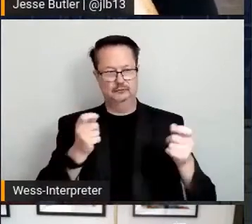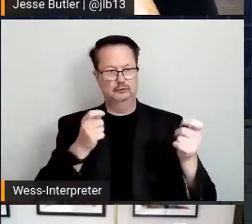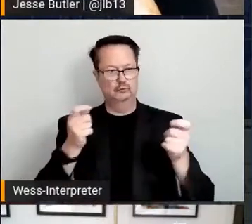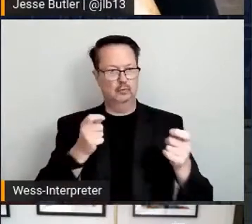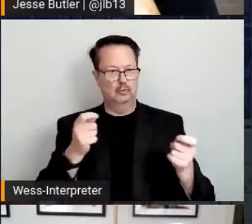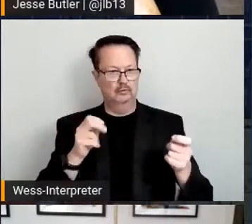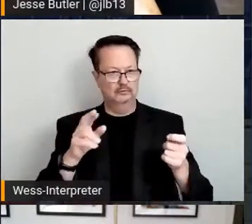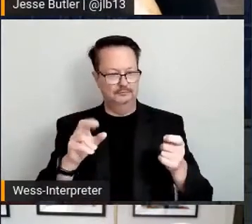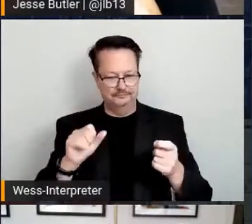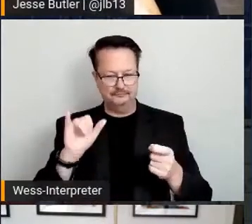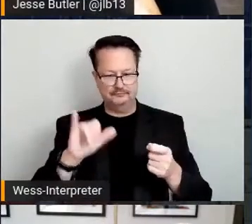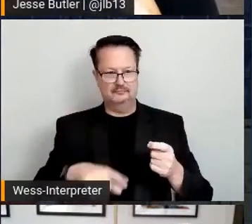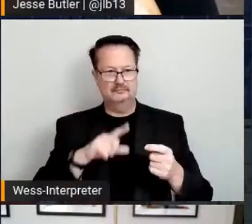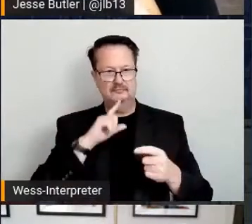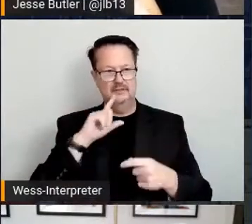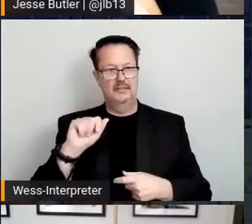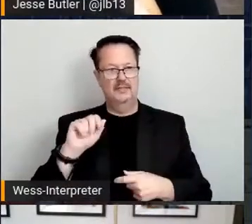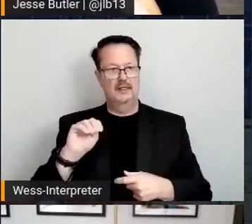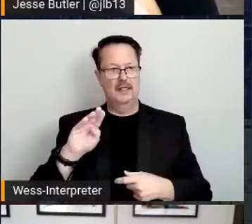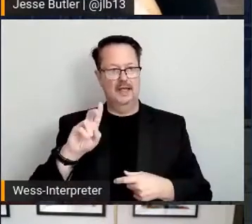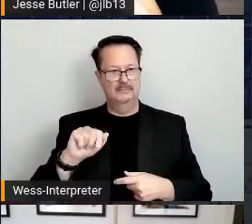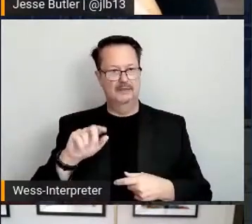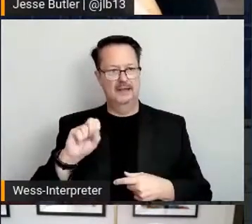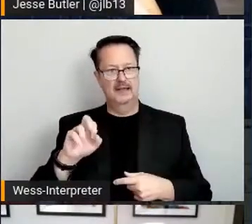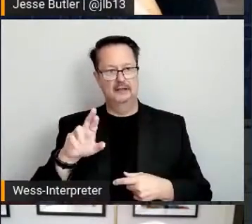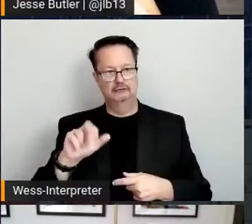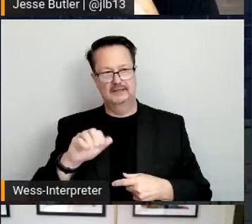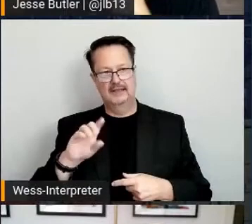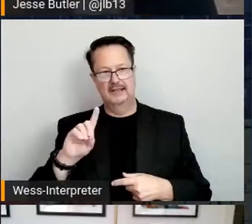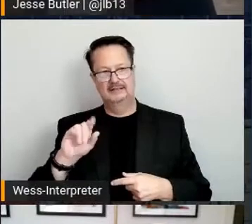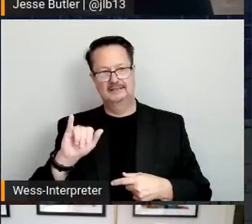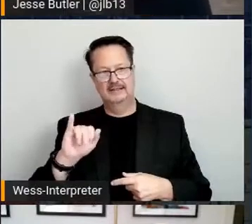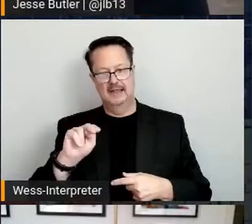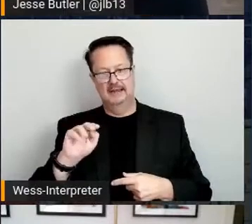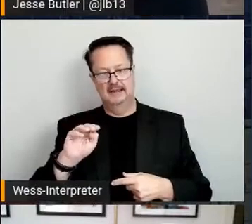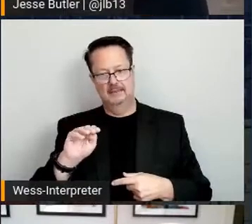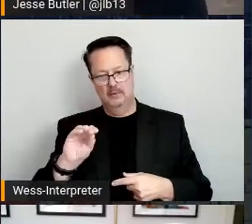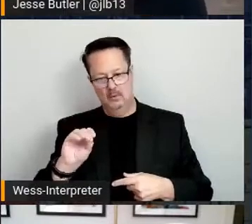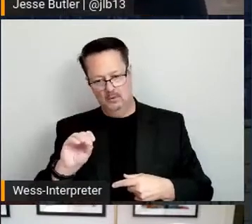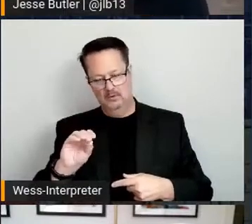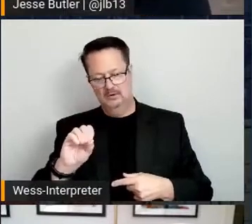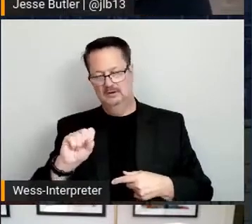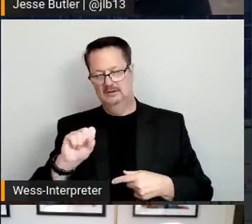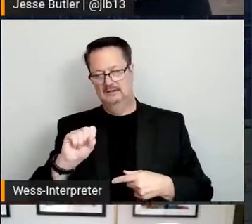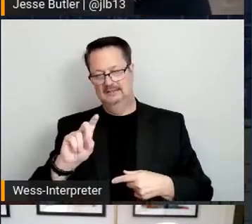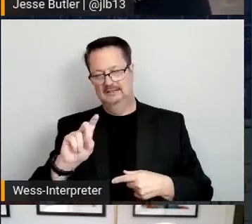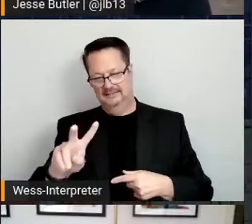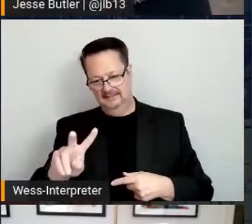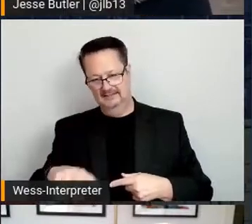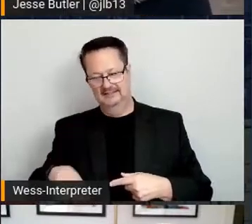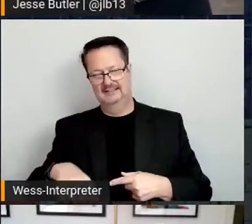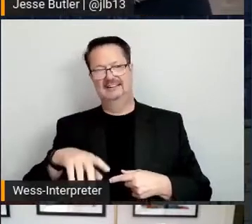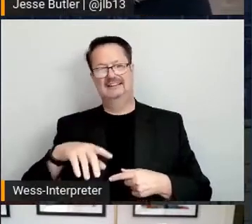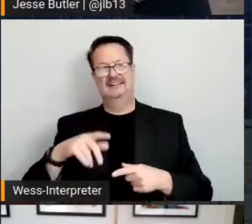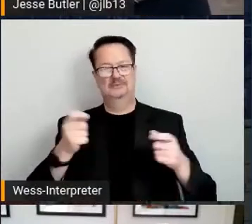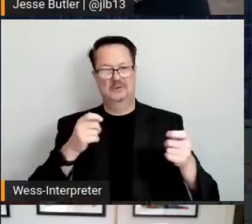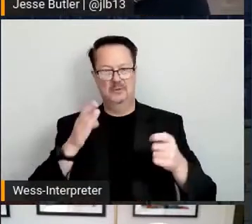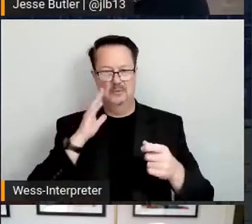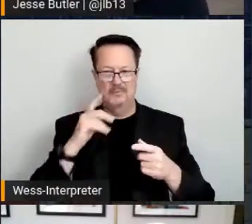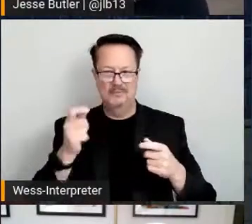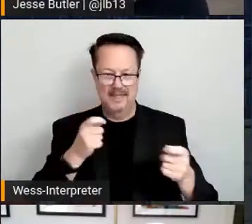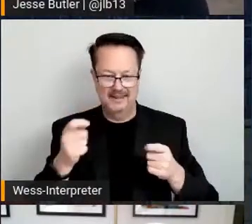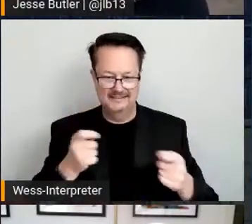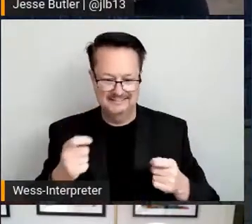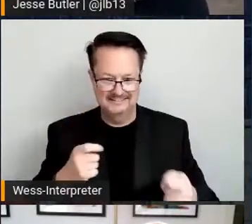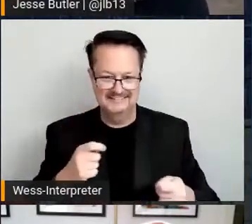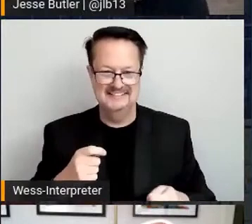are the Lambda, S3, and DynamoDB controllers that are going to be managing the lifecycle of AWS resources